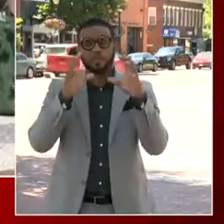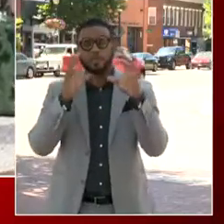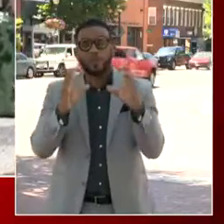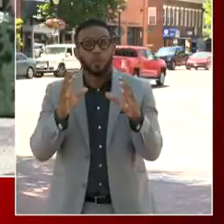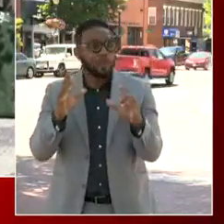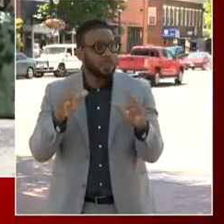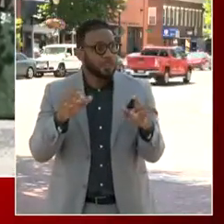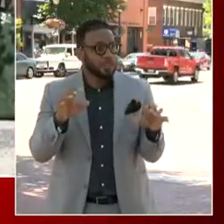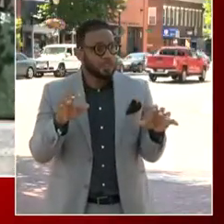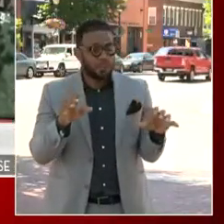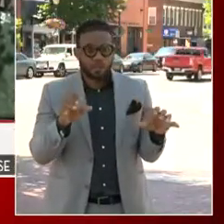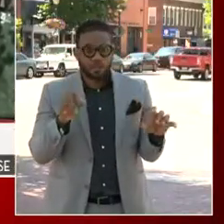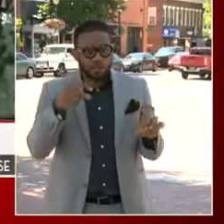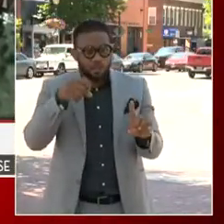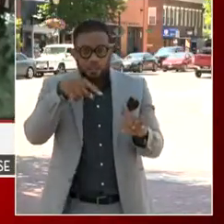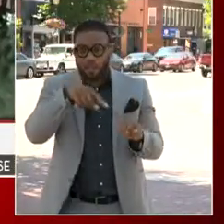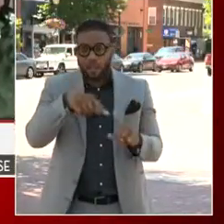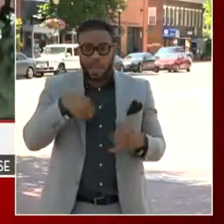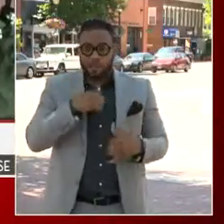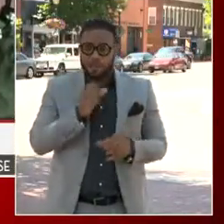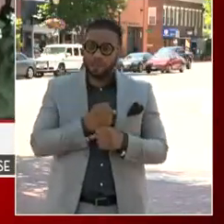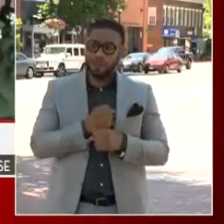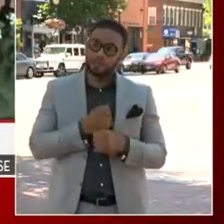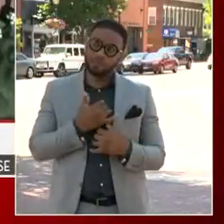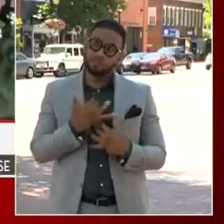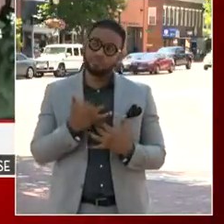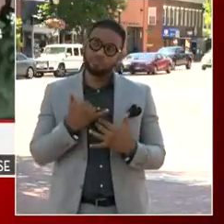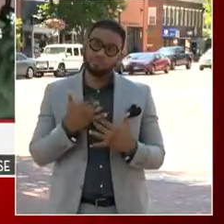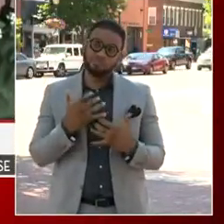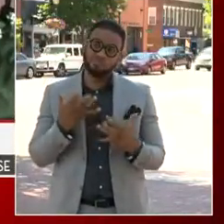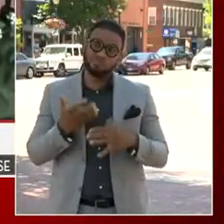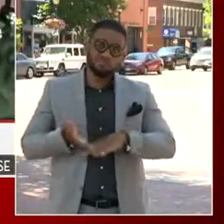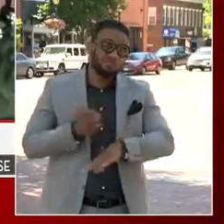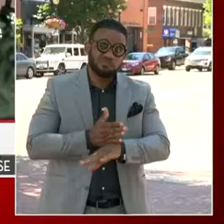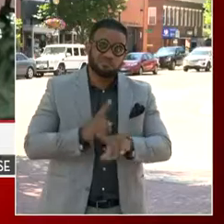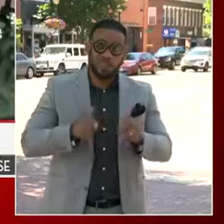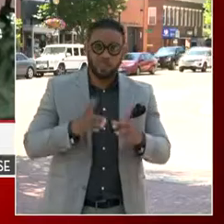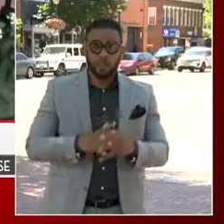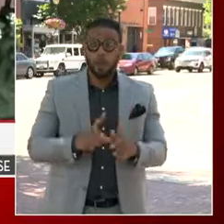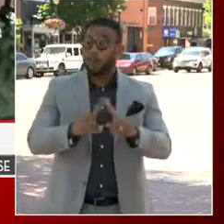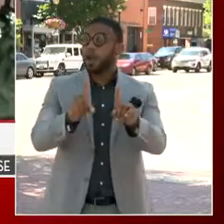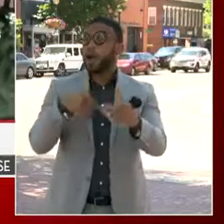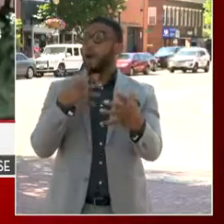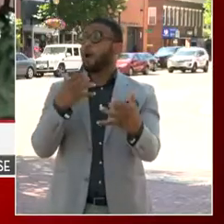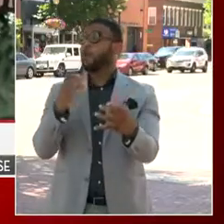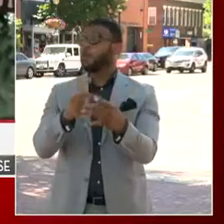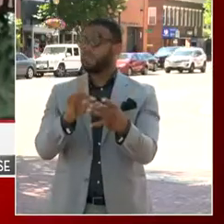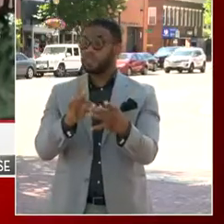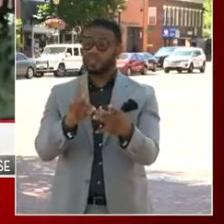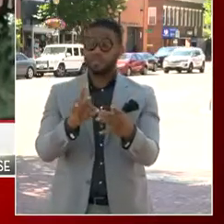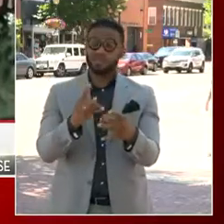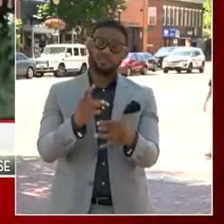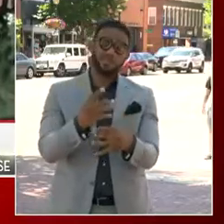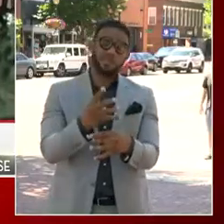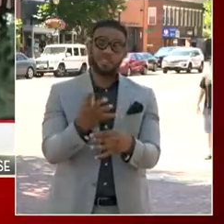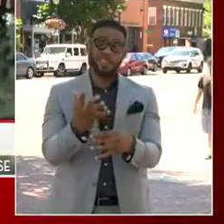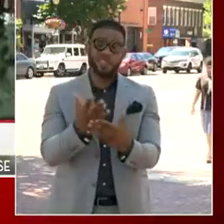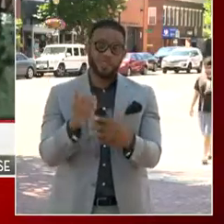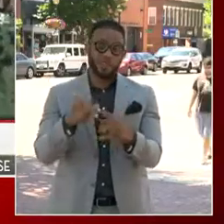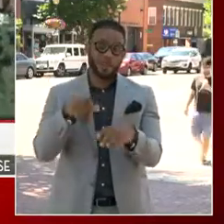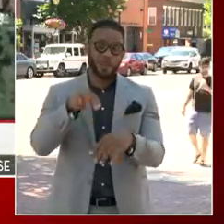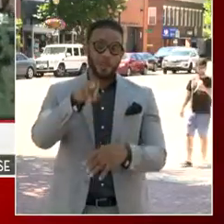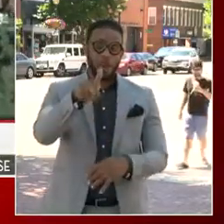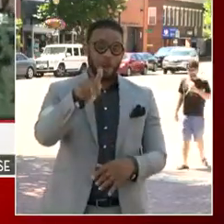much, and I feel I haven't made that significant a difference. But I did want to say 4 or 5 things about the